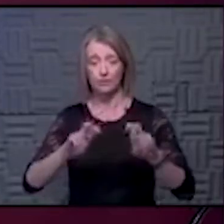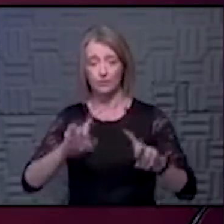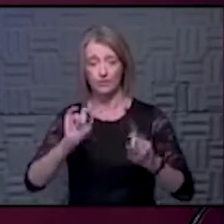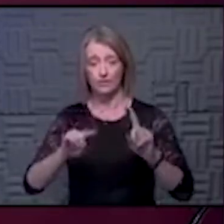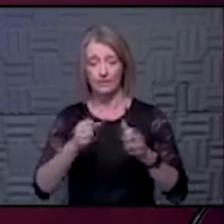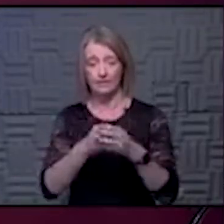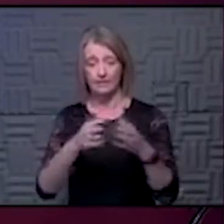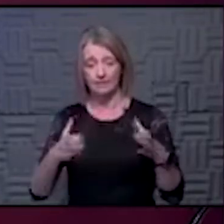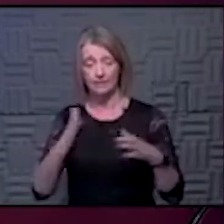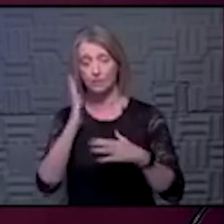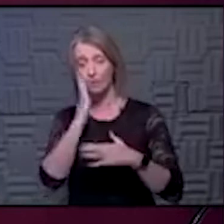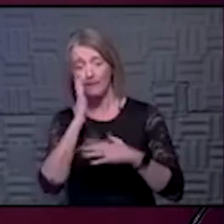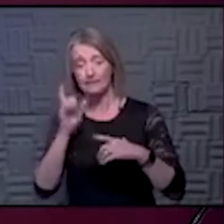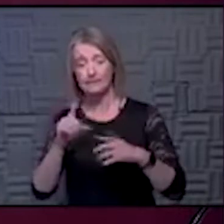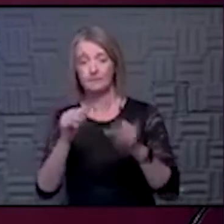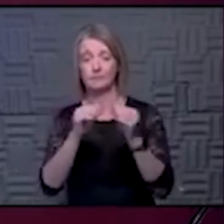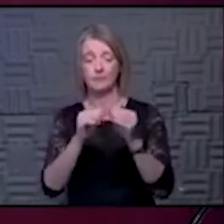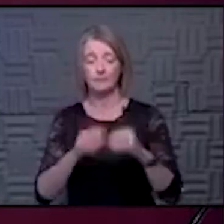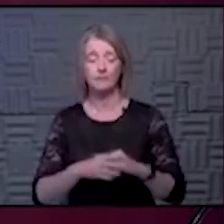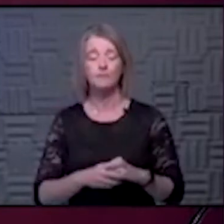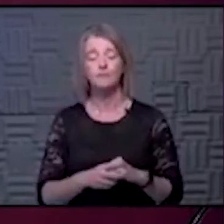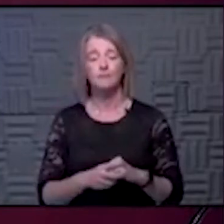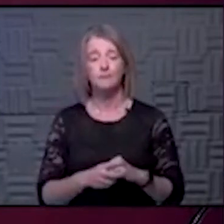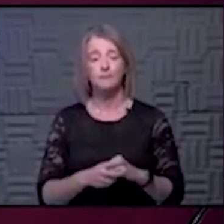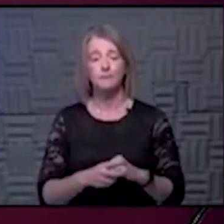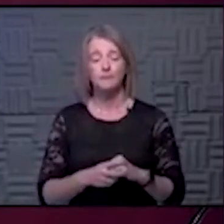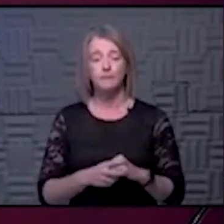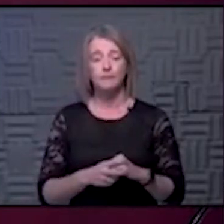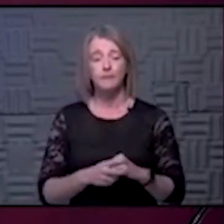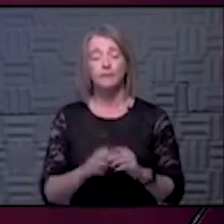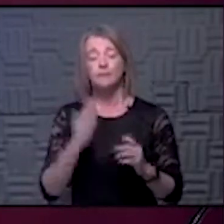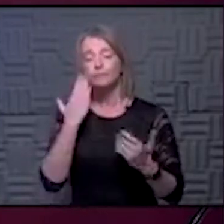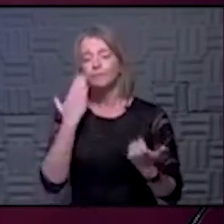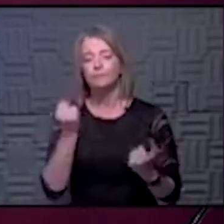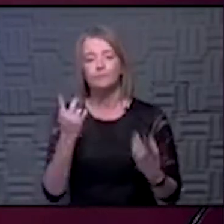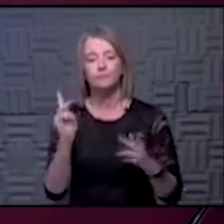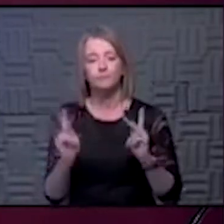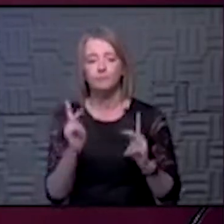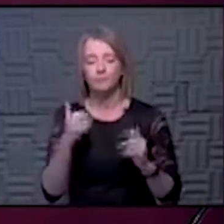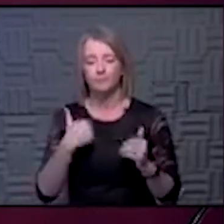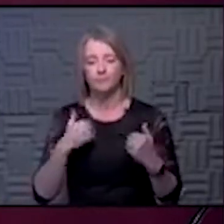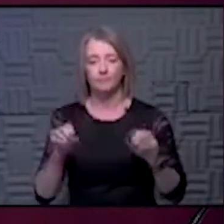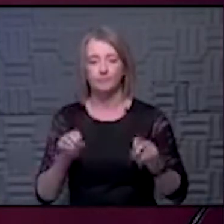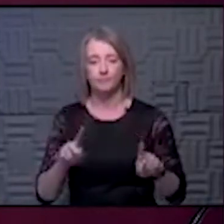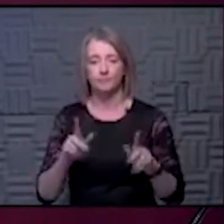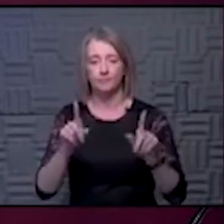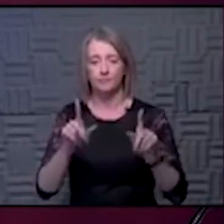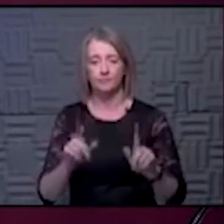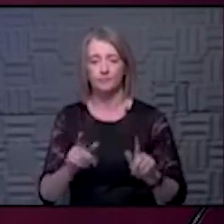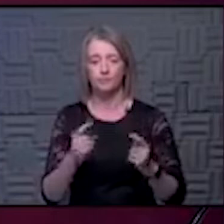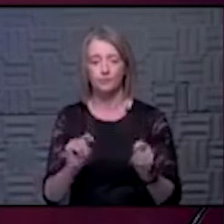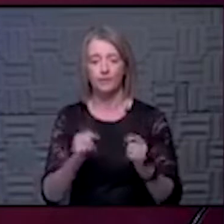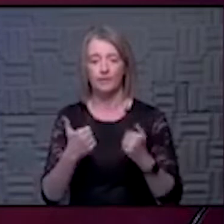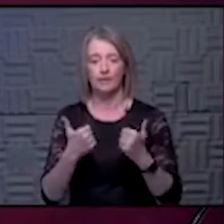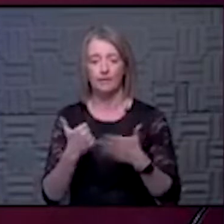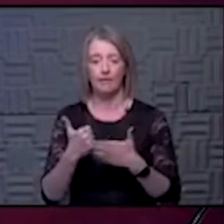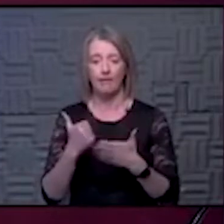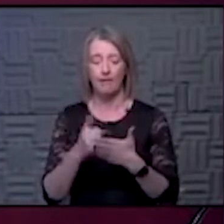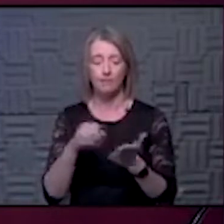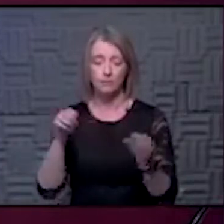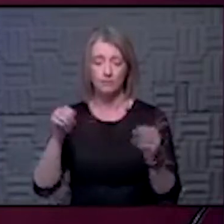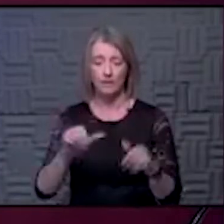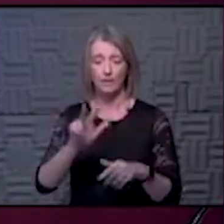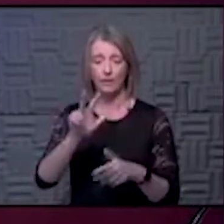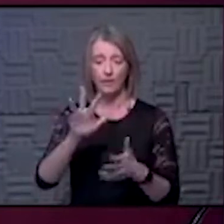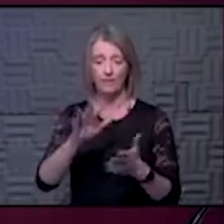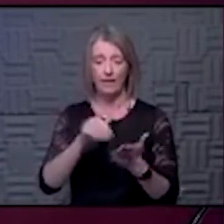of expansion of beds. I don't know how many people out there have ever had the opportunity to try and help spend $35 million,